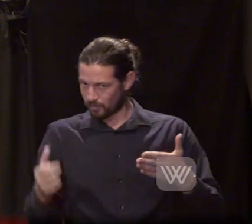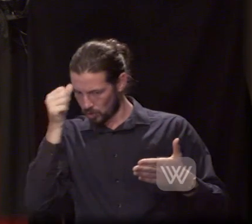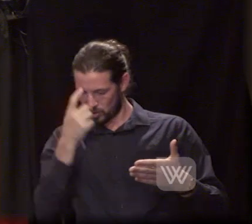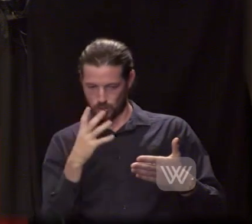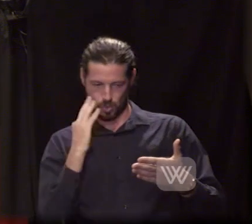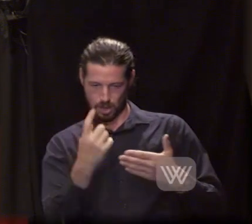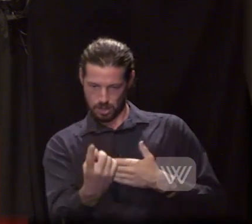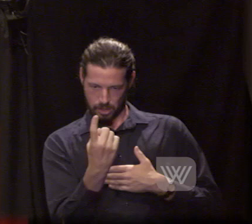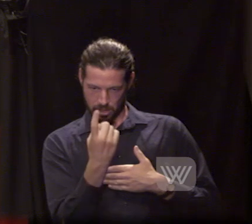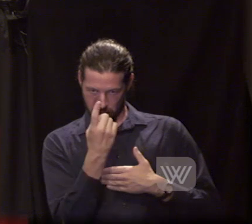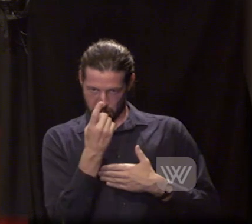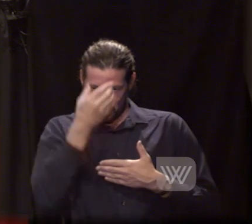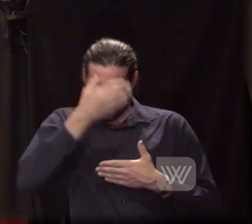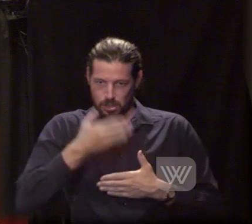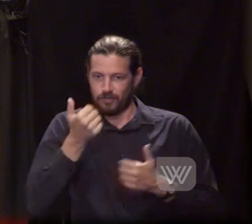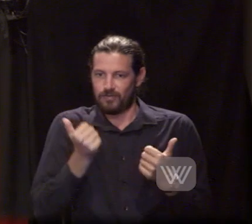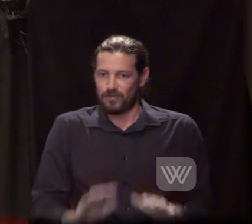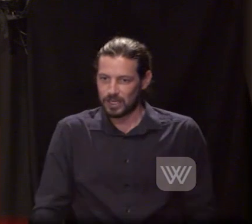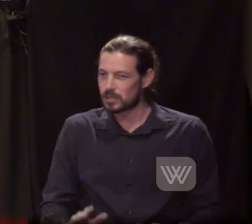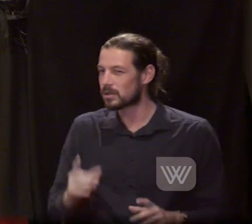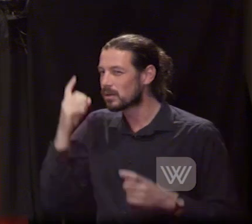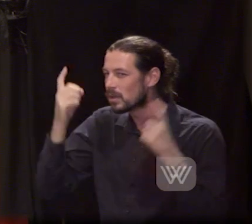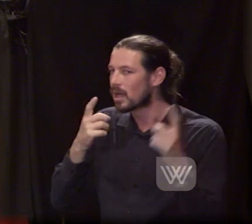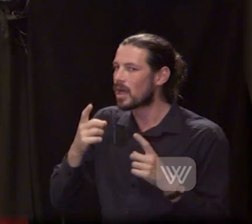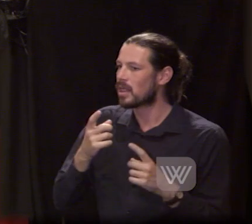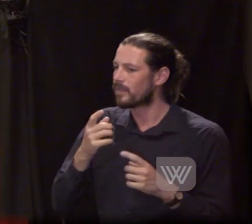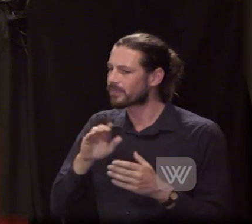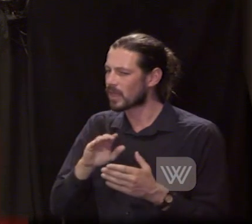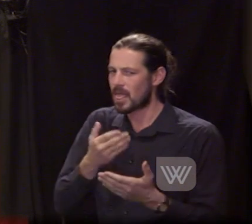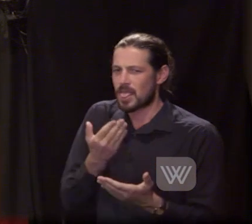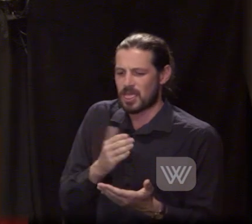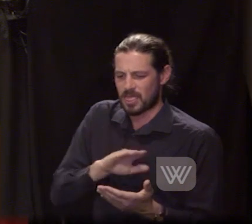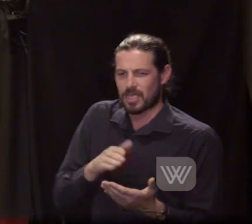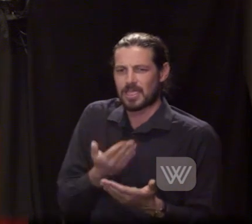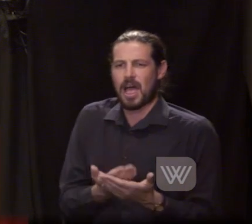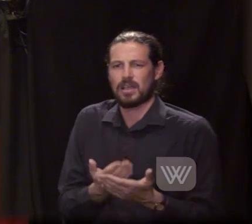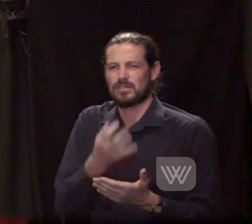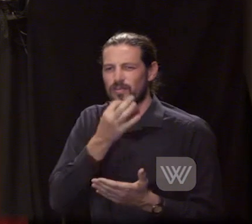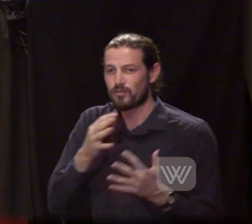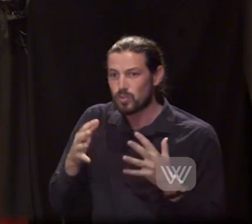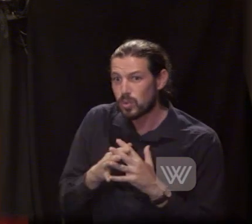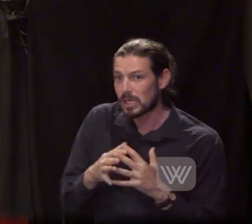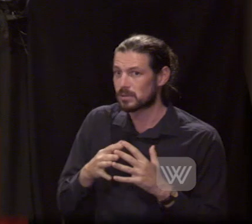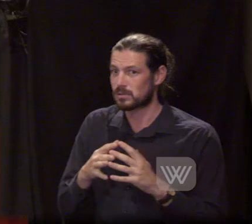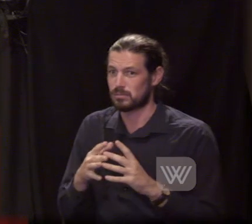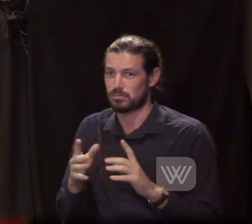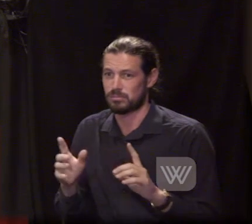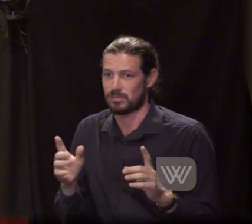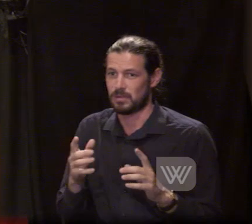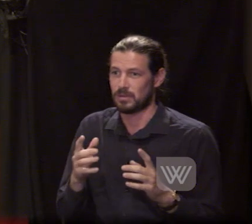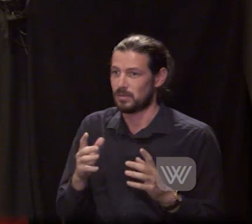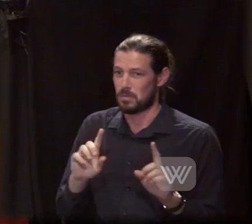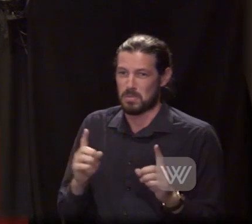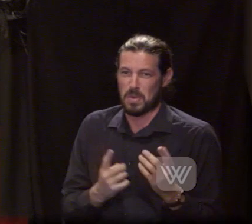the group in that final weeks, days, or hours till your release from the dome? The final weeks,